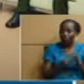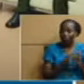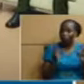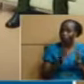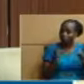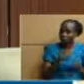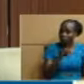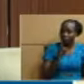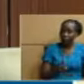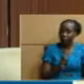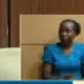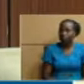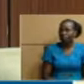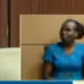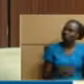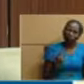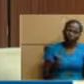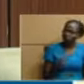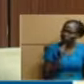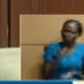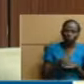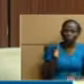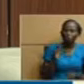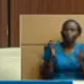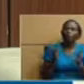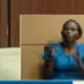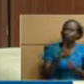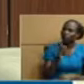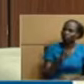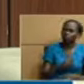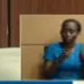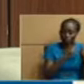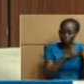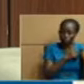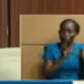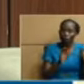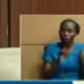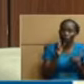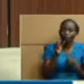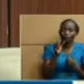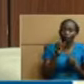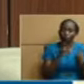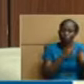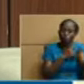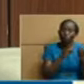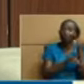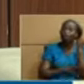Charles, this is not so much about welfare state. Actually, it is the role of the state in the development process.